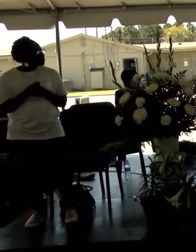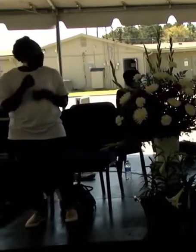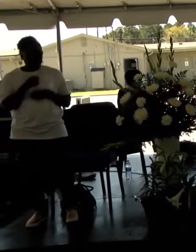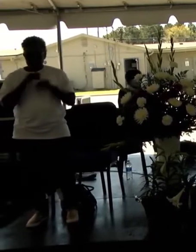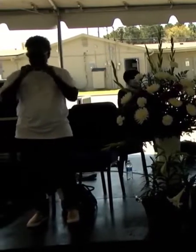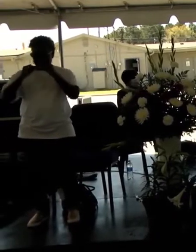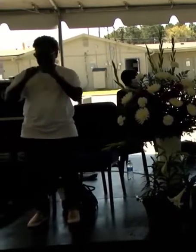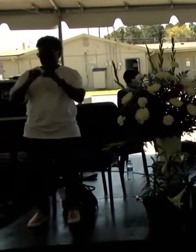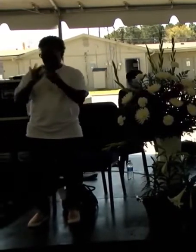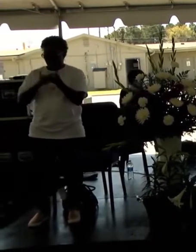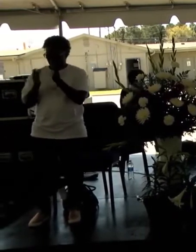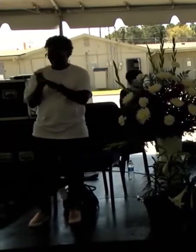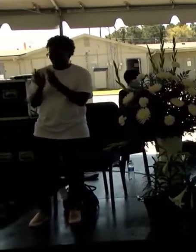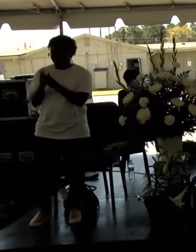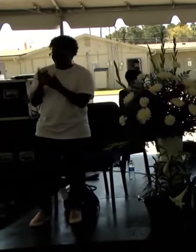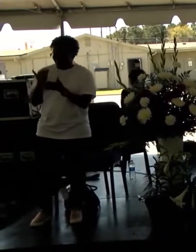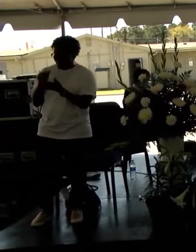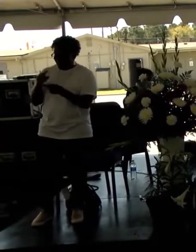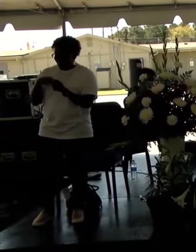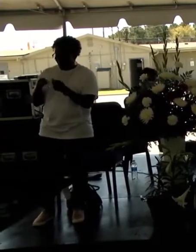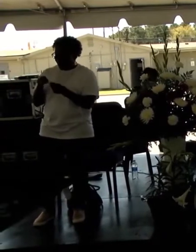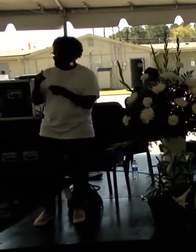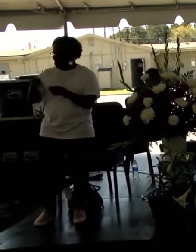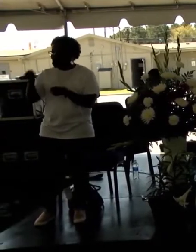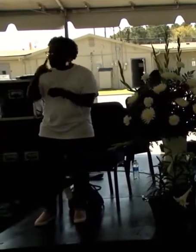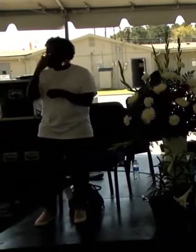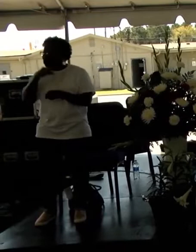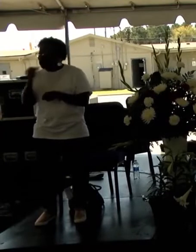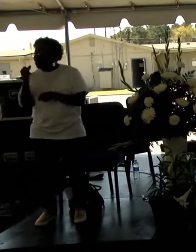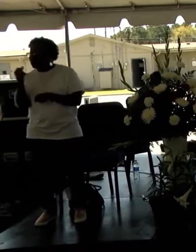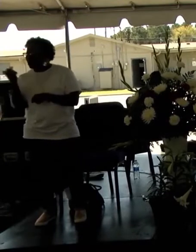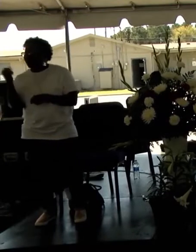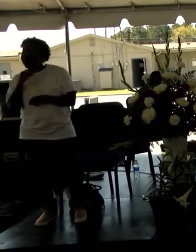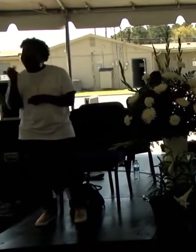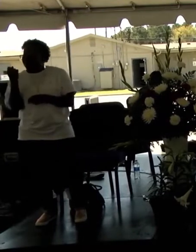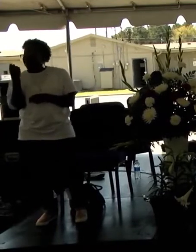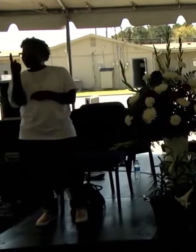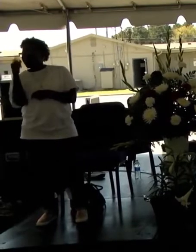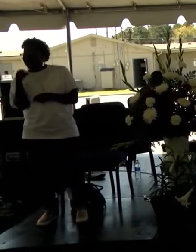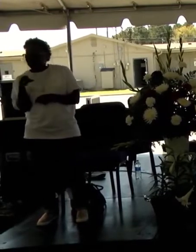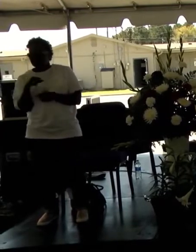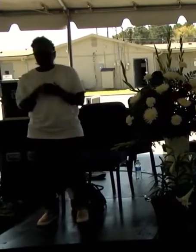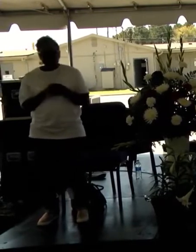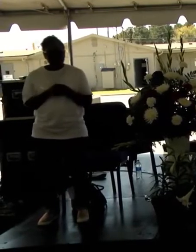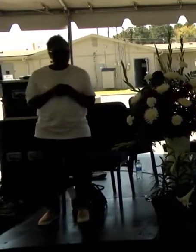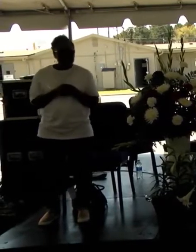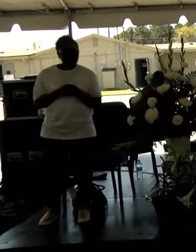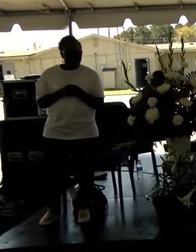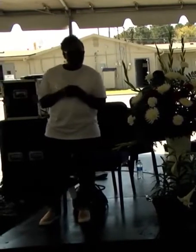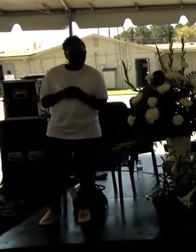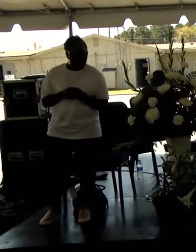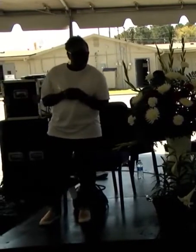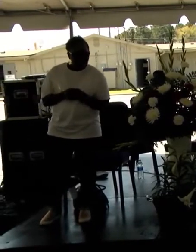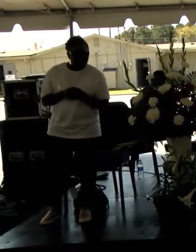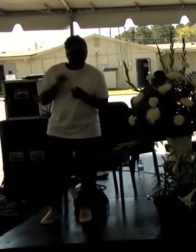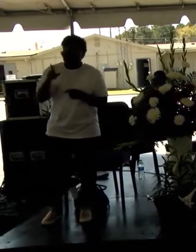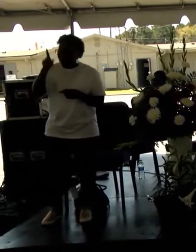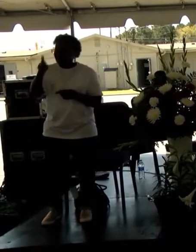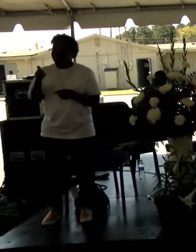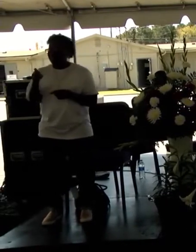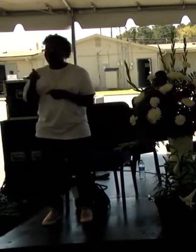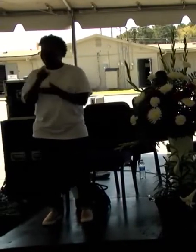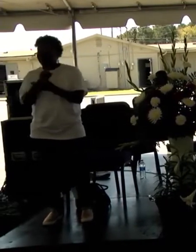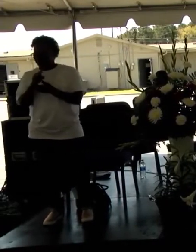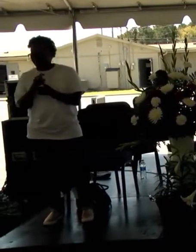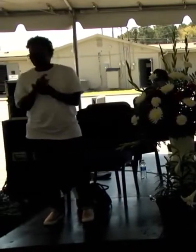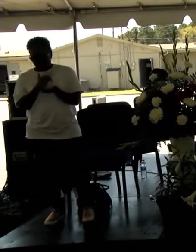I'm going to teach a Bible study on this week because y'all ain't getting this. Y'all tune in. Y'all tell Brother Anthony, you tell them all to tune in on this week because they're going to need